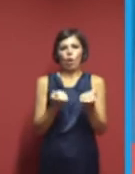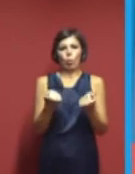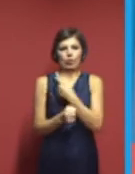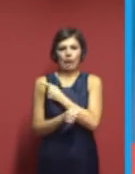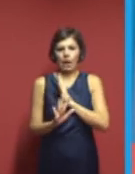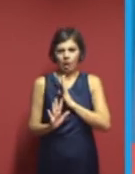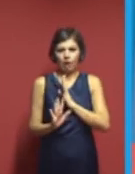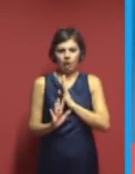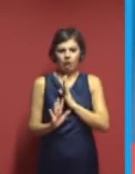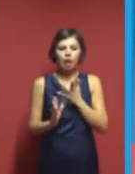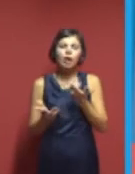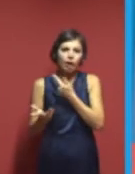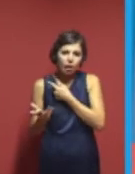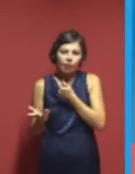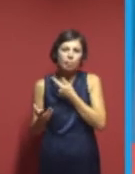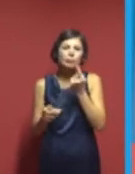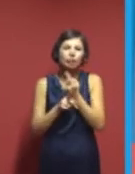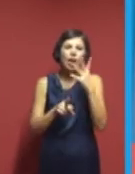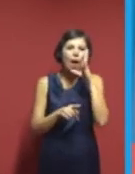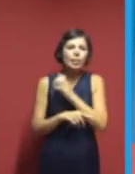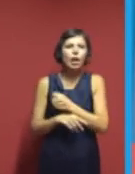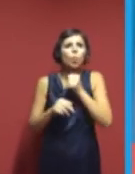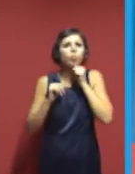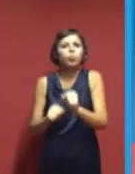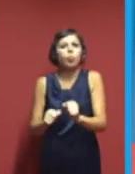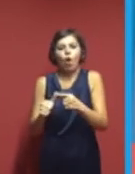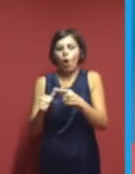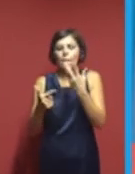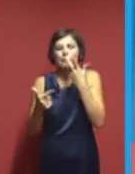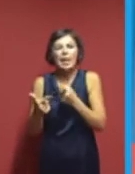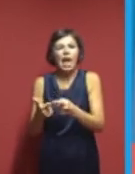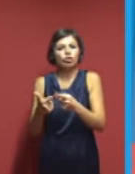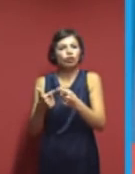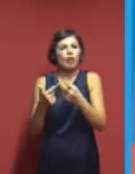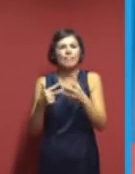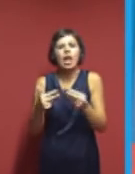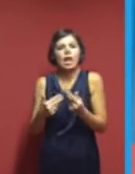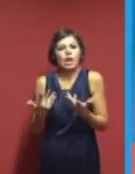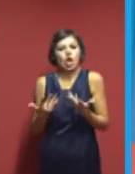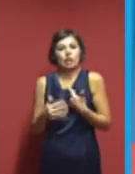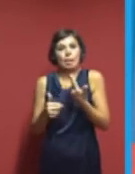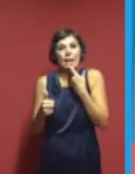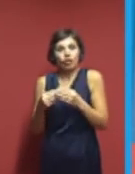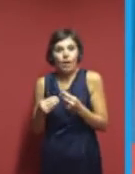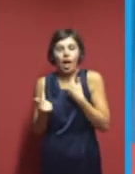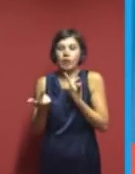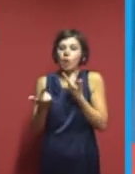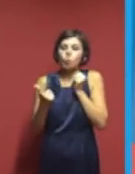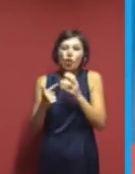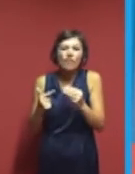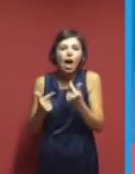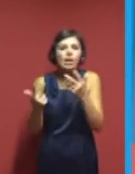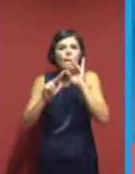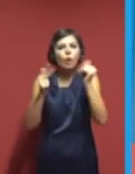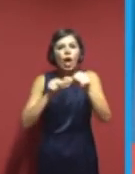you like to do, and what the world needs. And to me, the 3 elements that are required to achieve this are first,